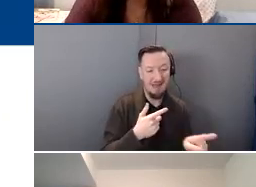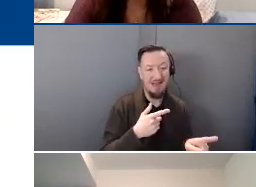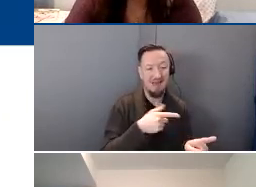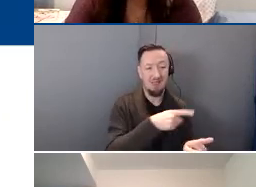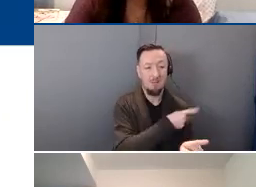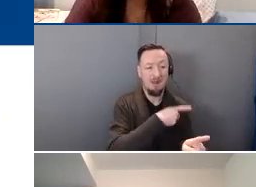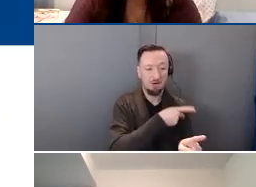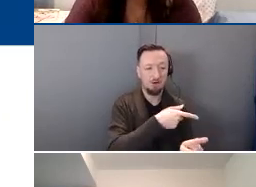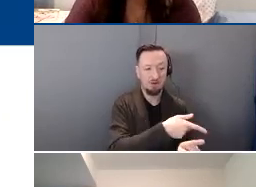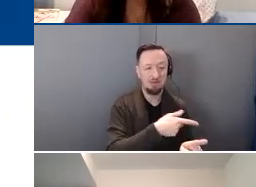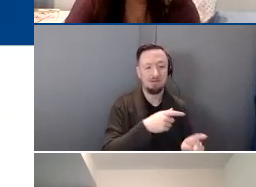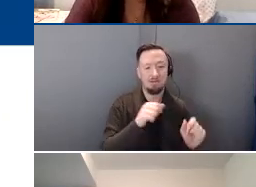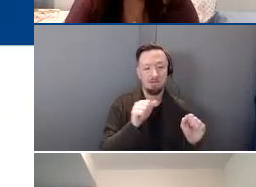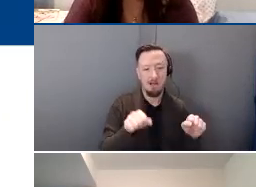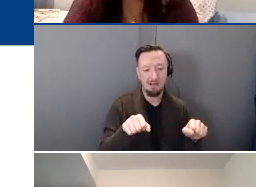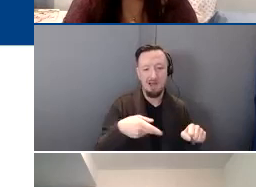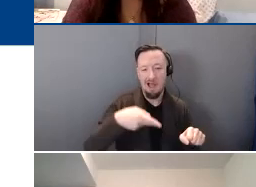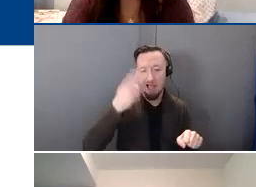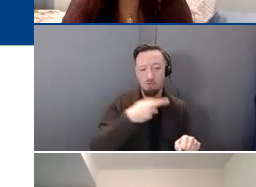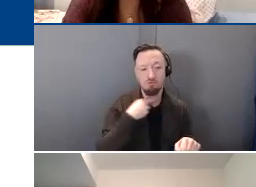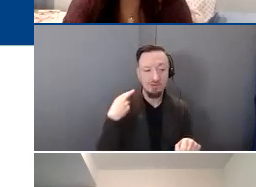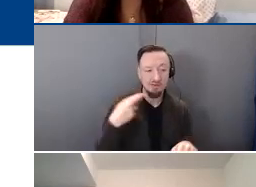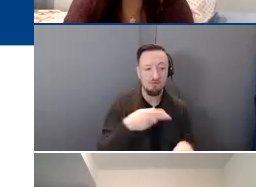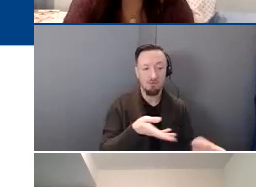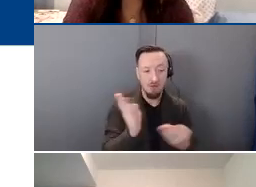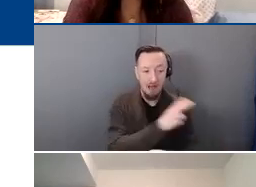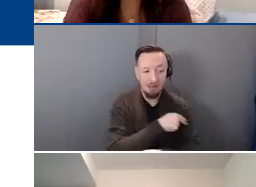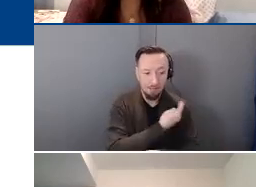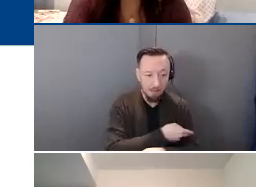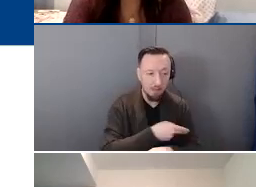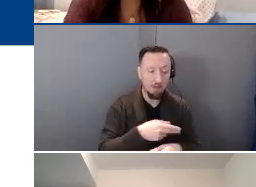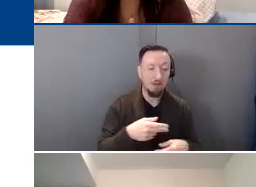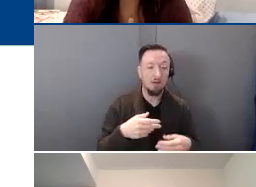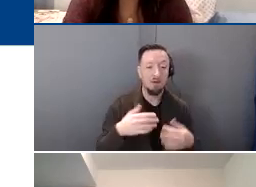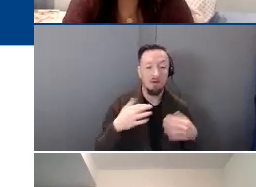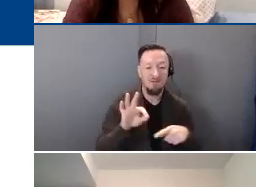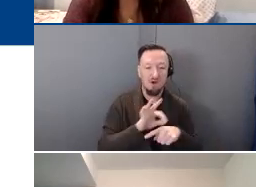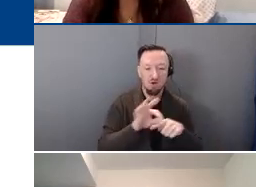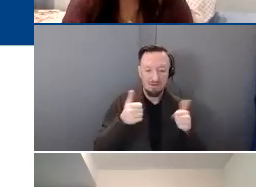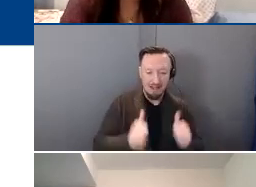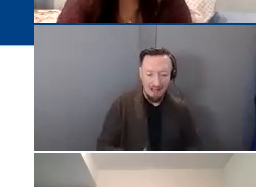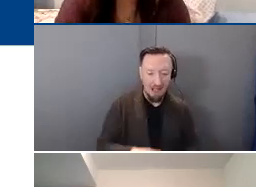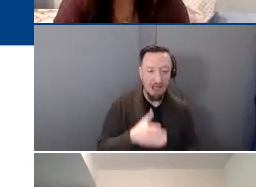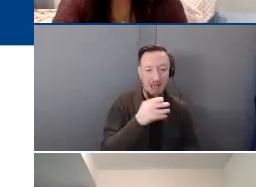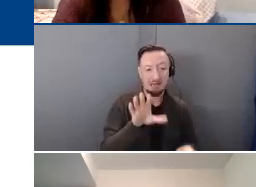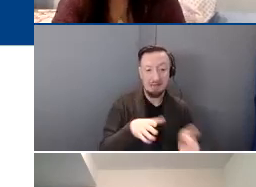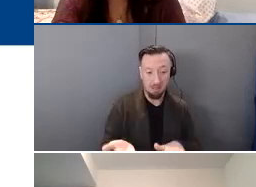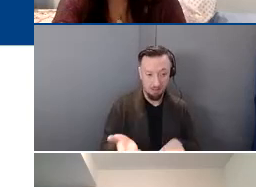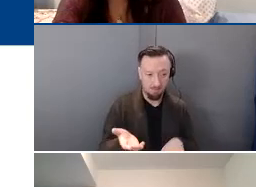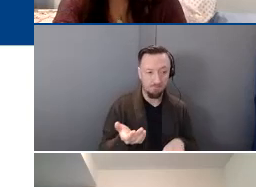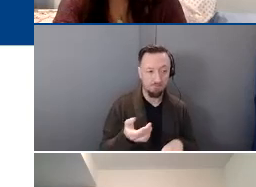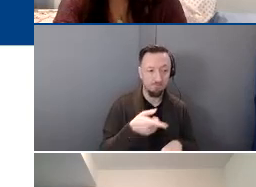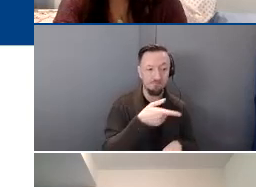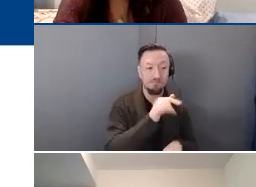for hospitalization, functional decline, or even death. And the condition